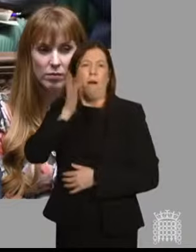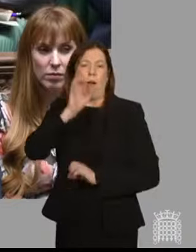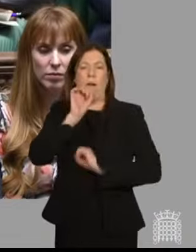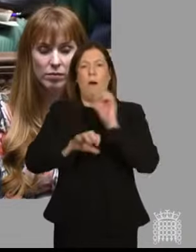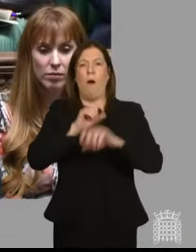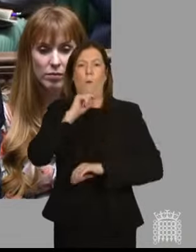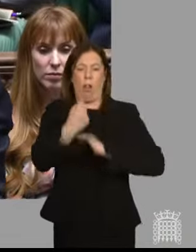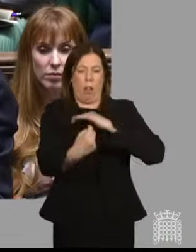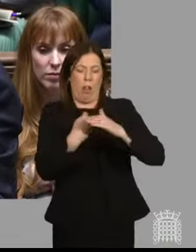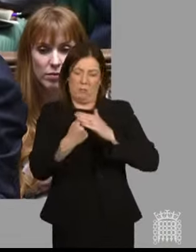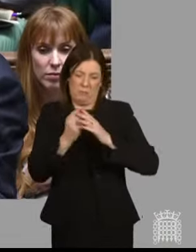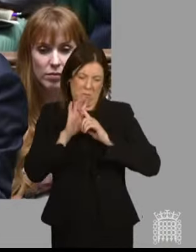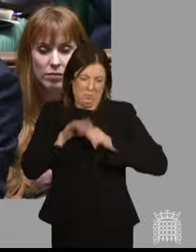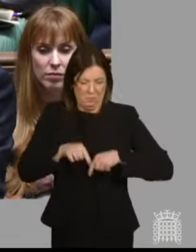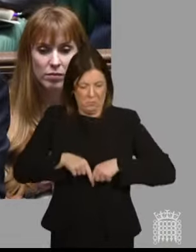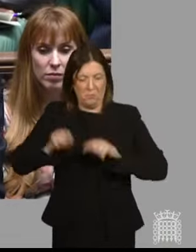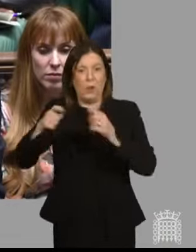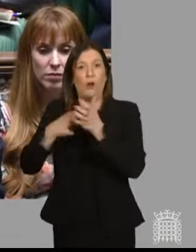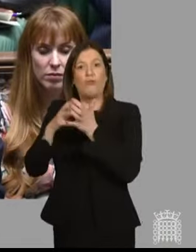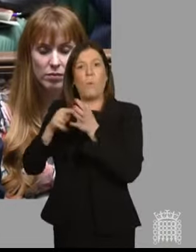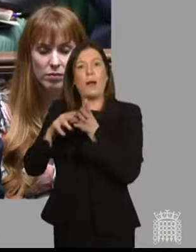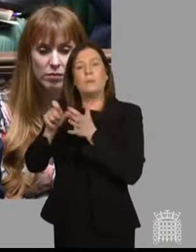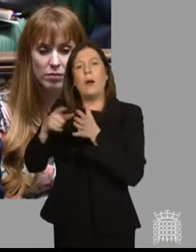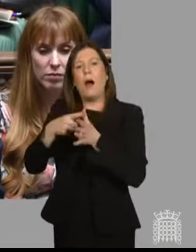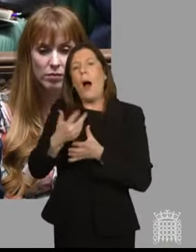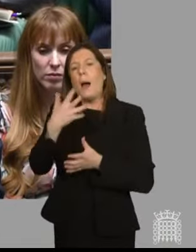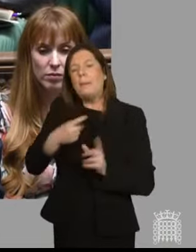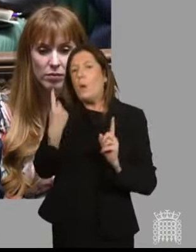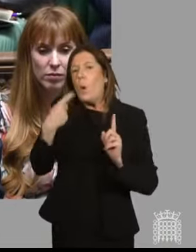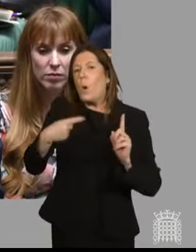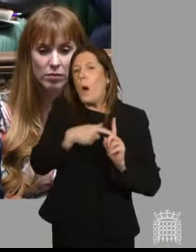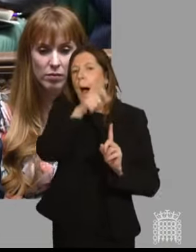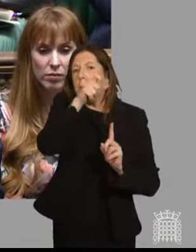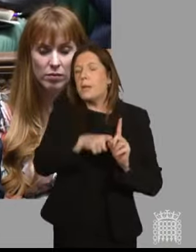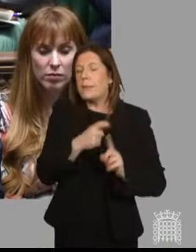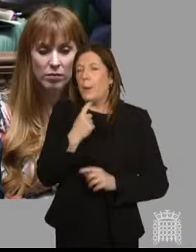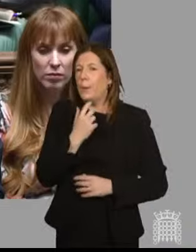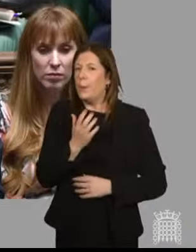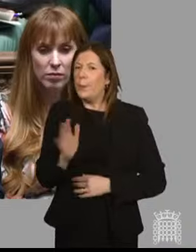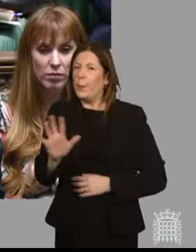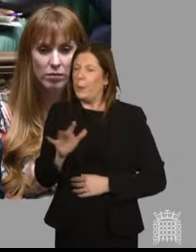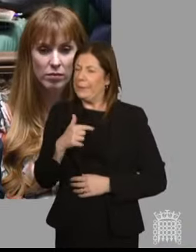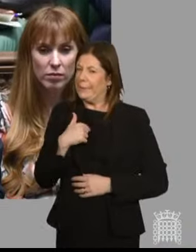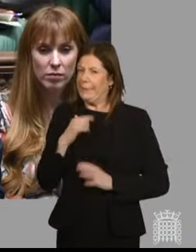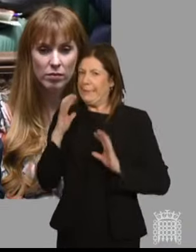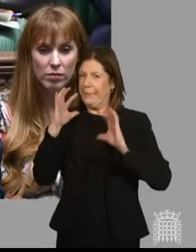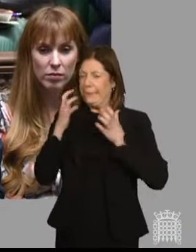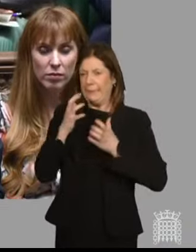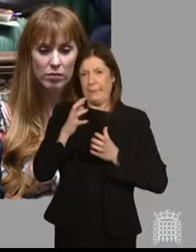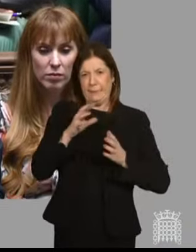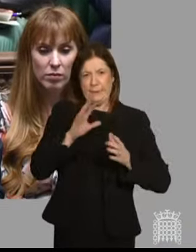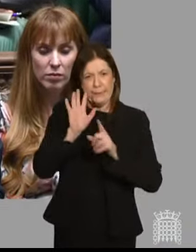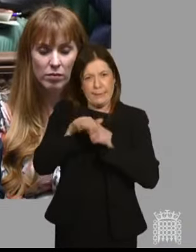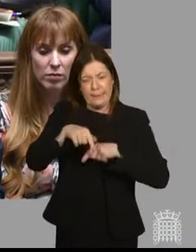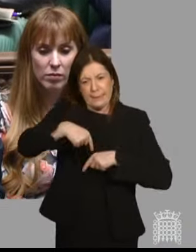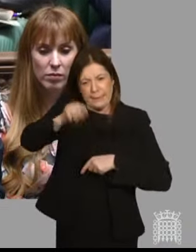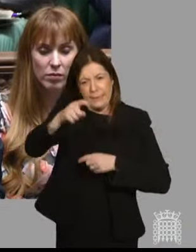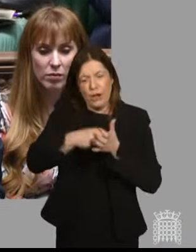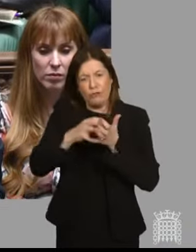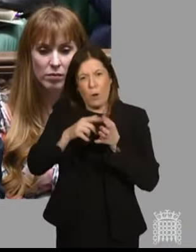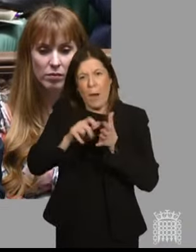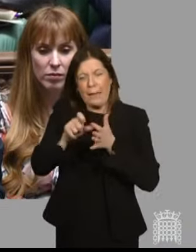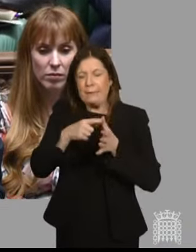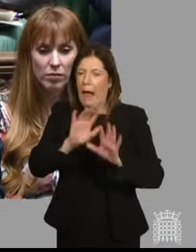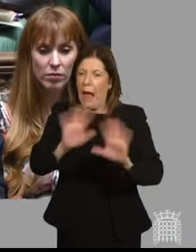reservations. He agreed with Labour that it wouldn't work. It was a waste of money. It was the latest in a long line